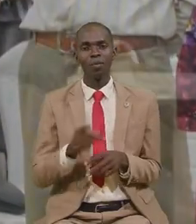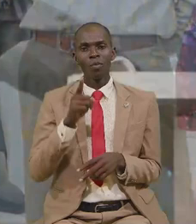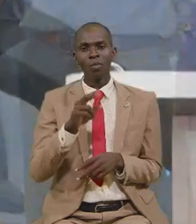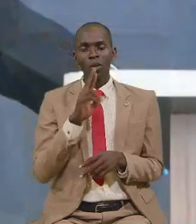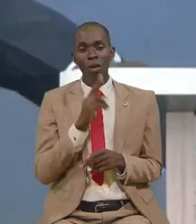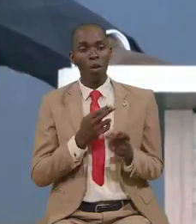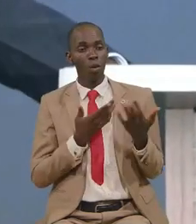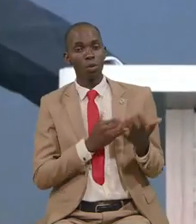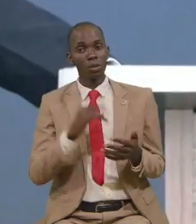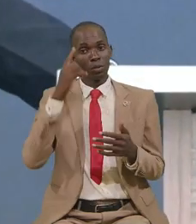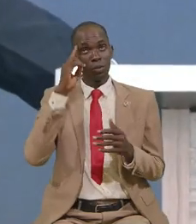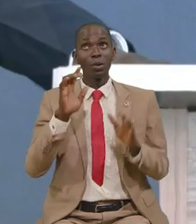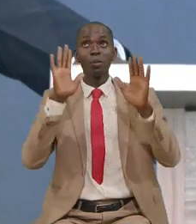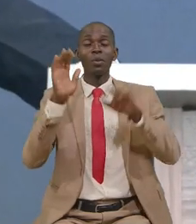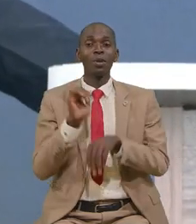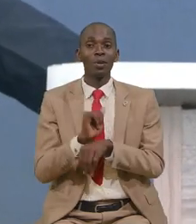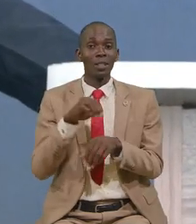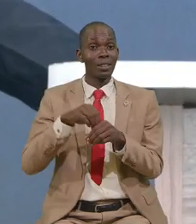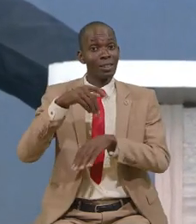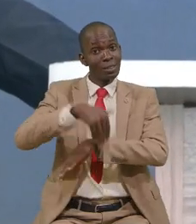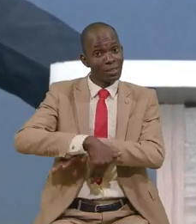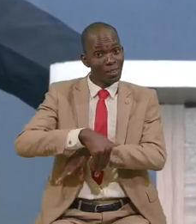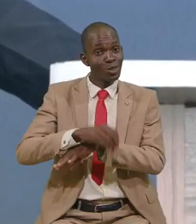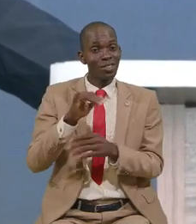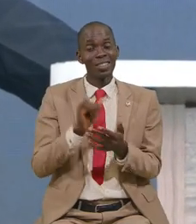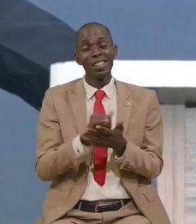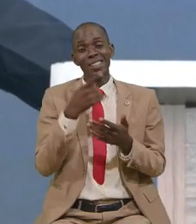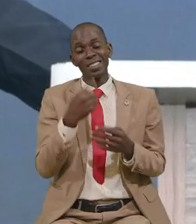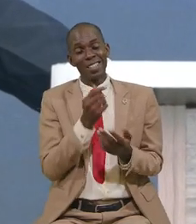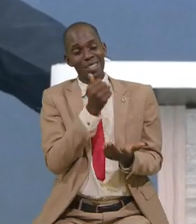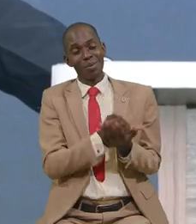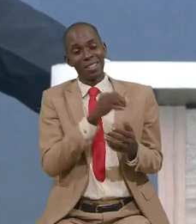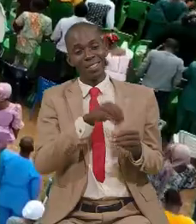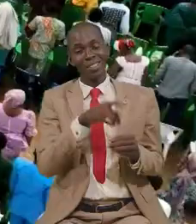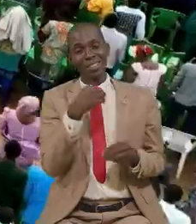in the night, so the amen of the afternoon is so low.